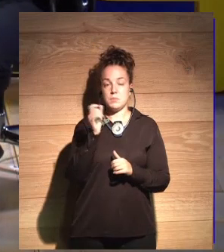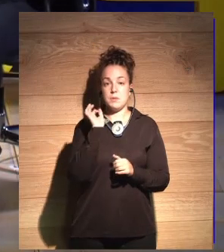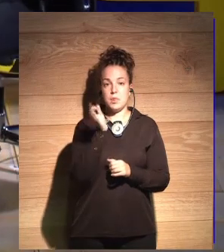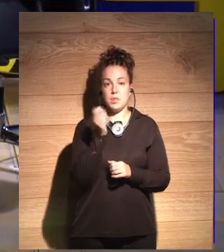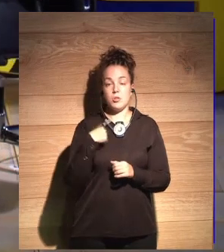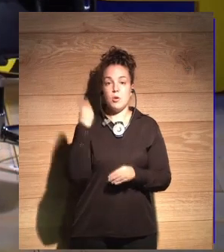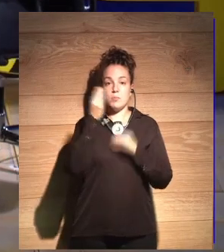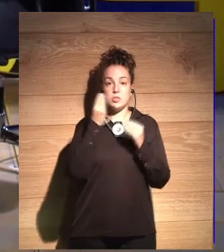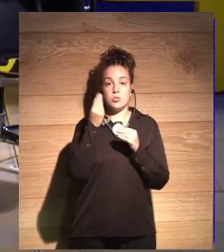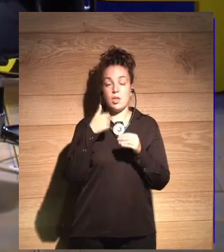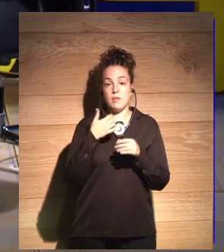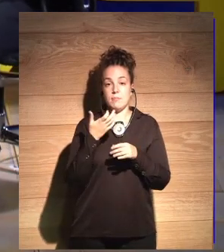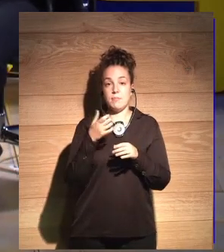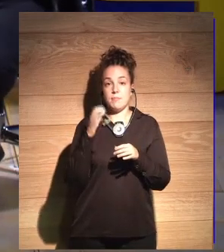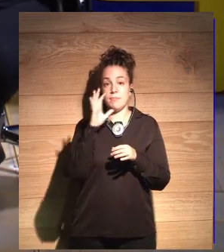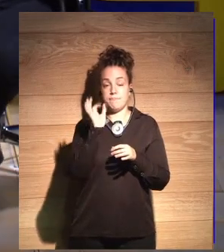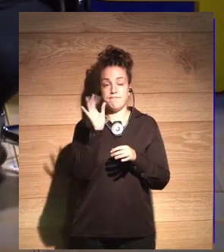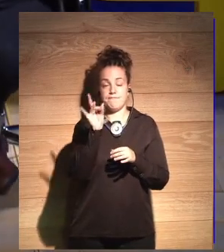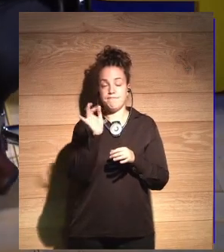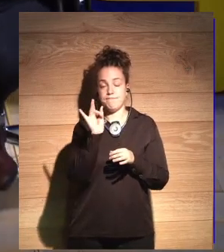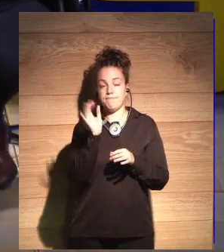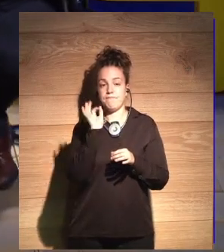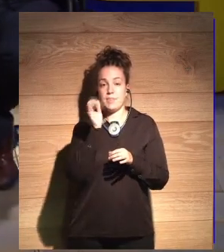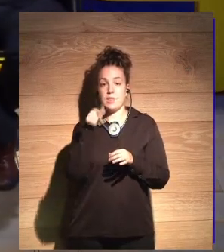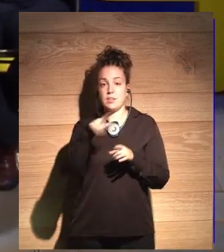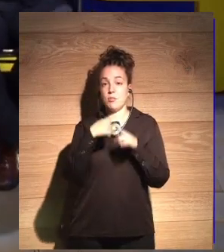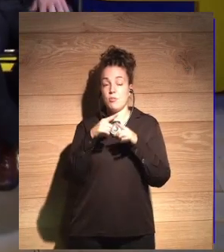really paranoid. Or just a standard.